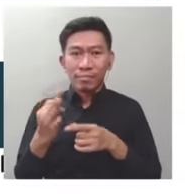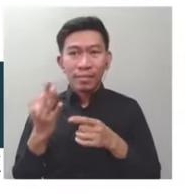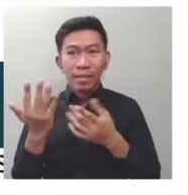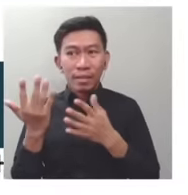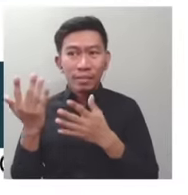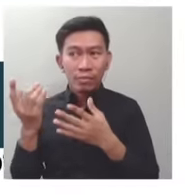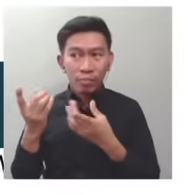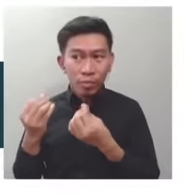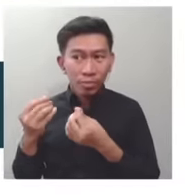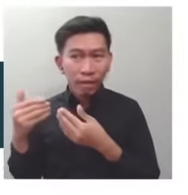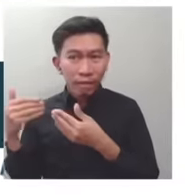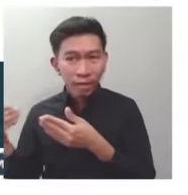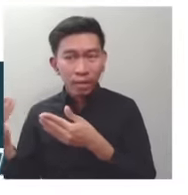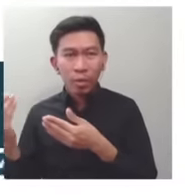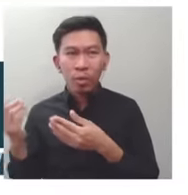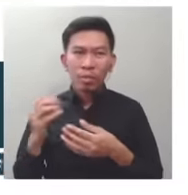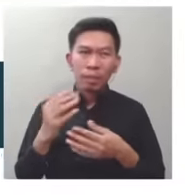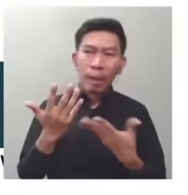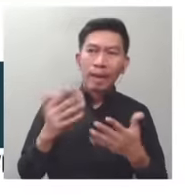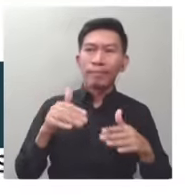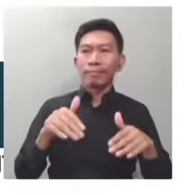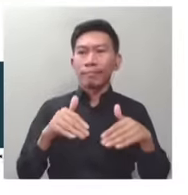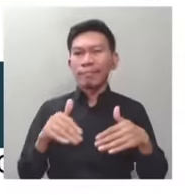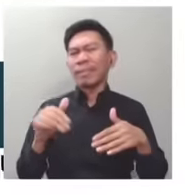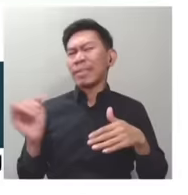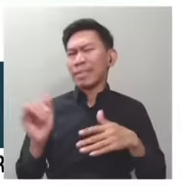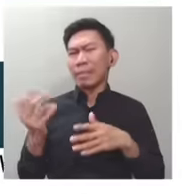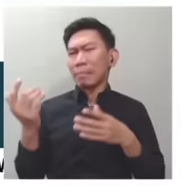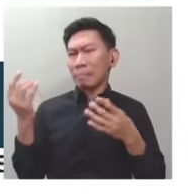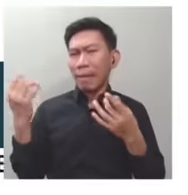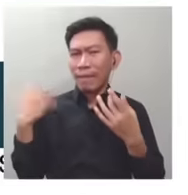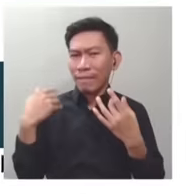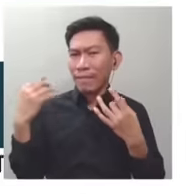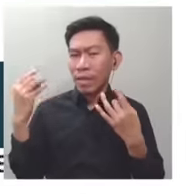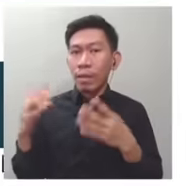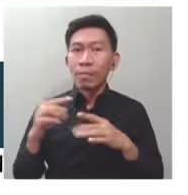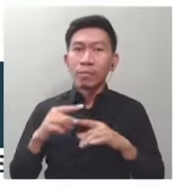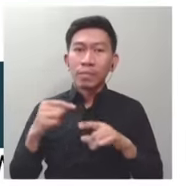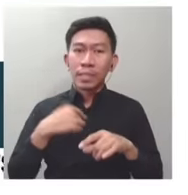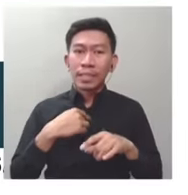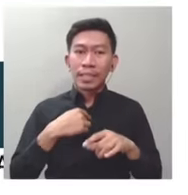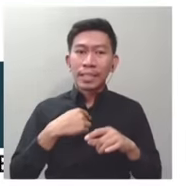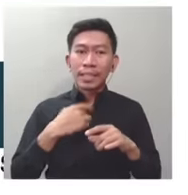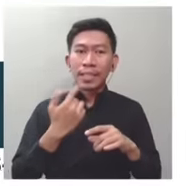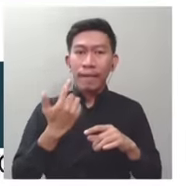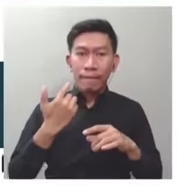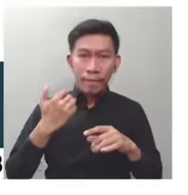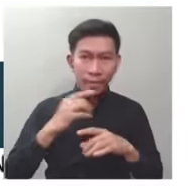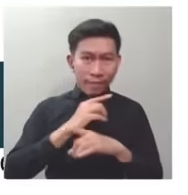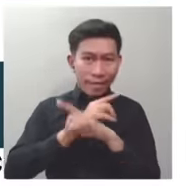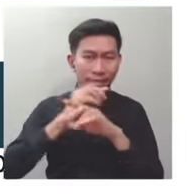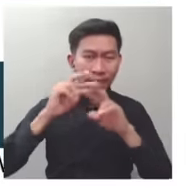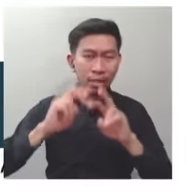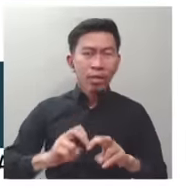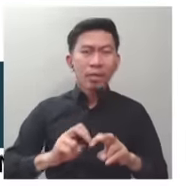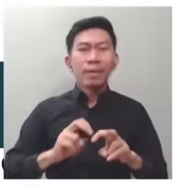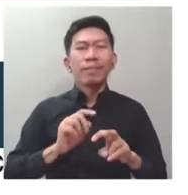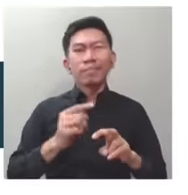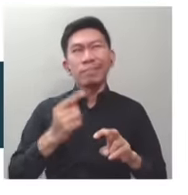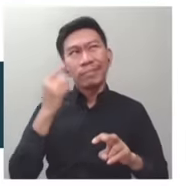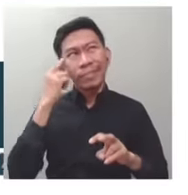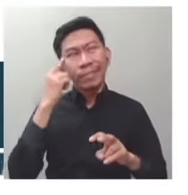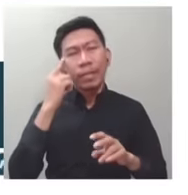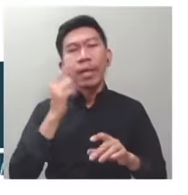don't. So from my take as a defense analyst, China has always pushed us to the